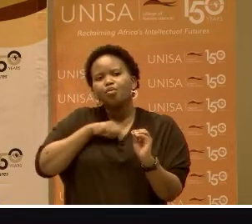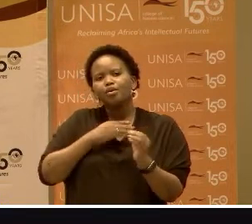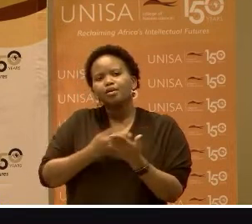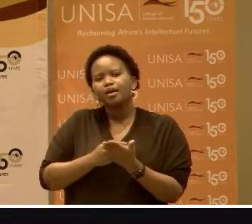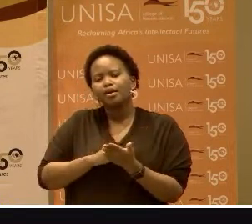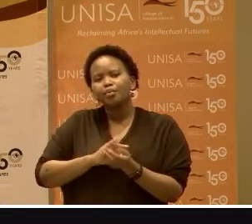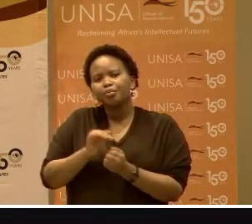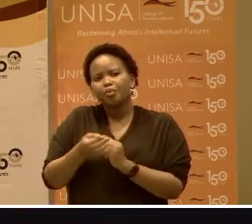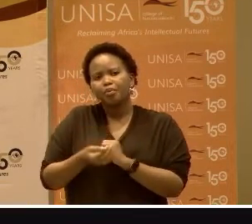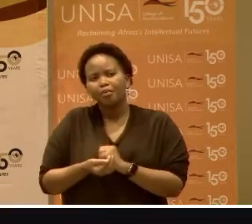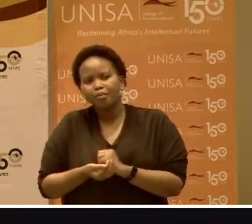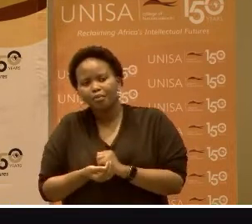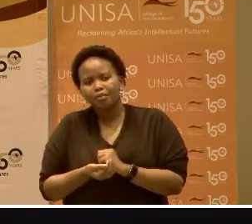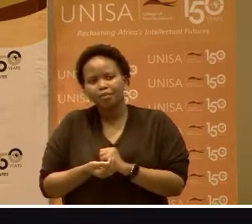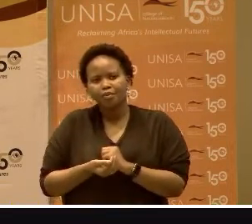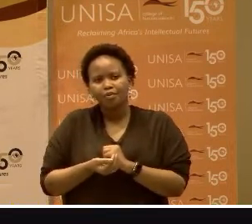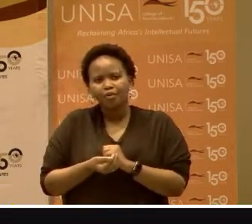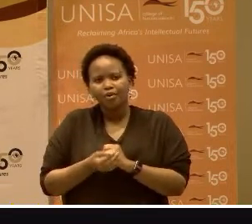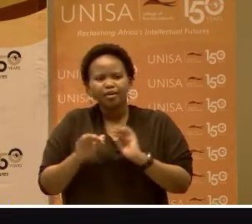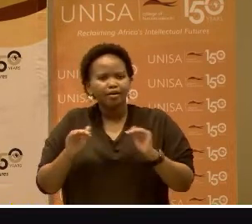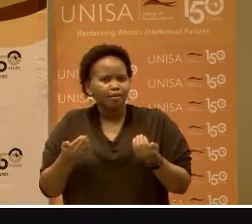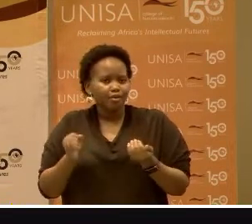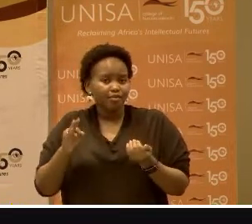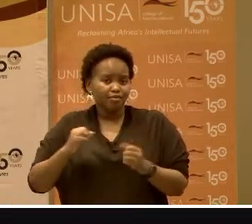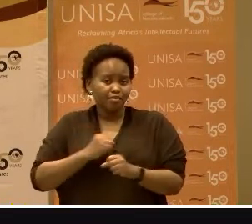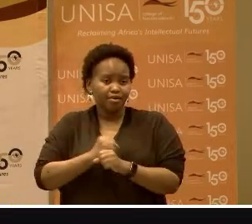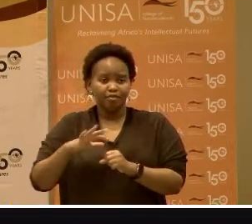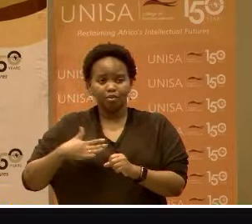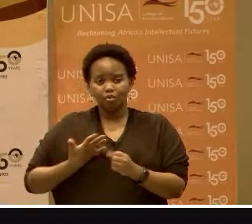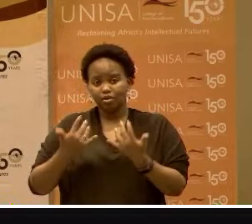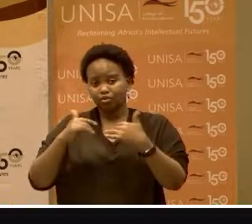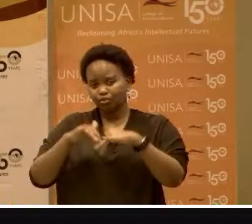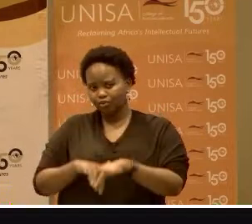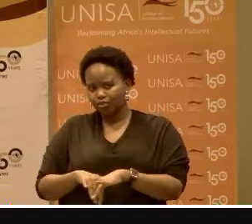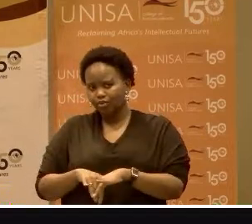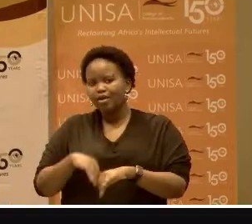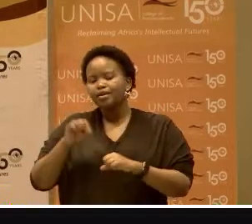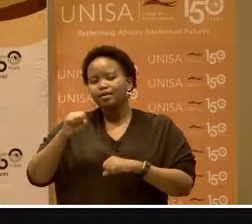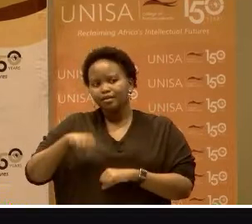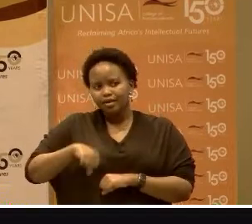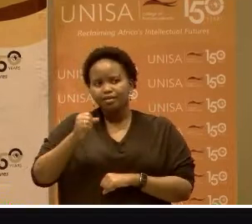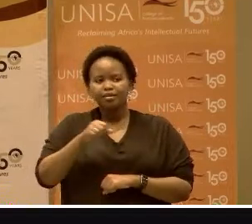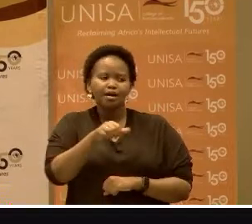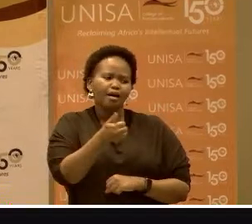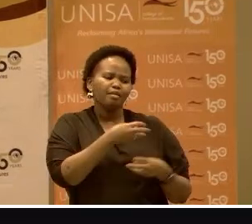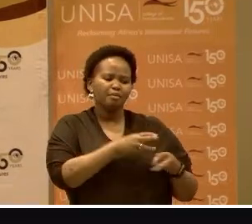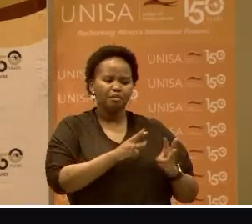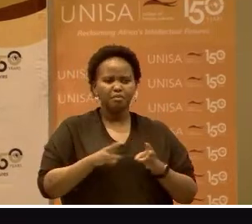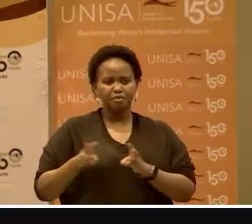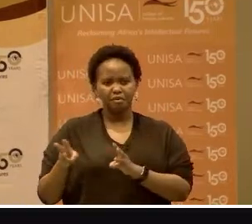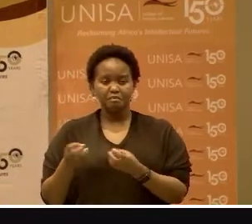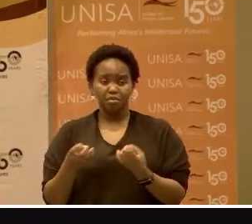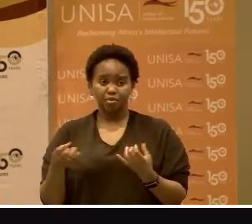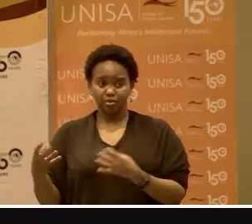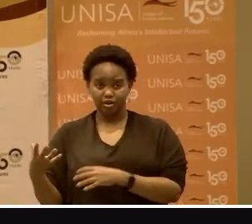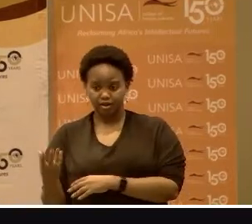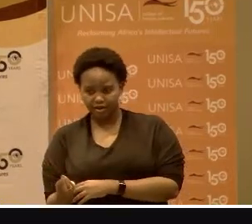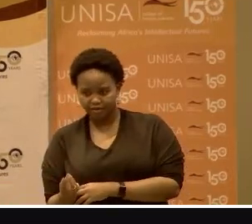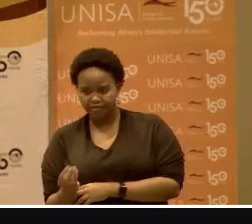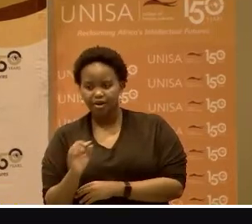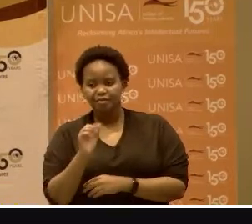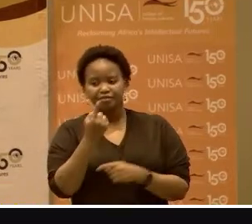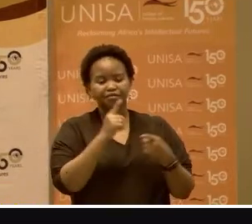languages from extinction? Of course, there are ways and methods to do that. First, digital media.